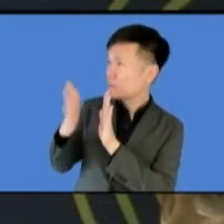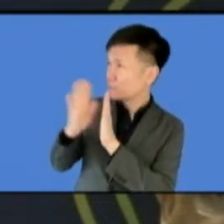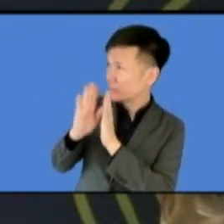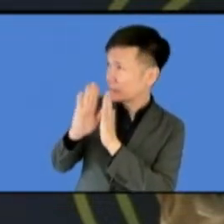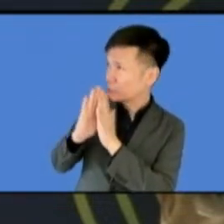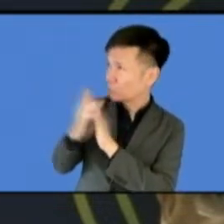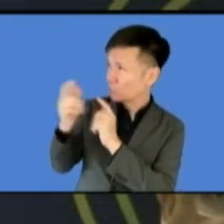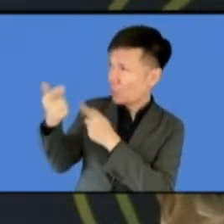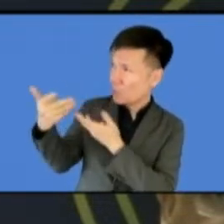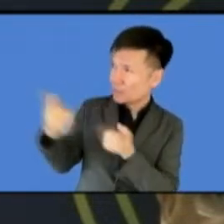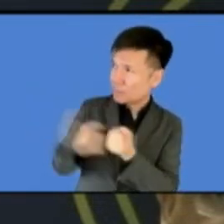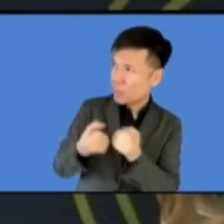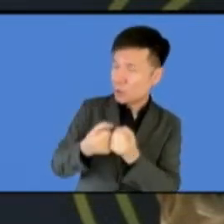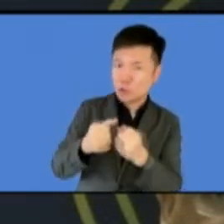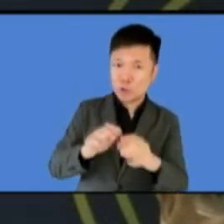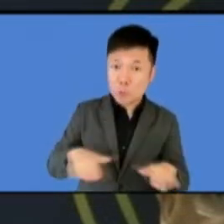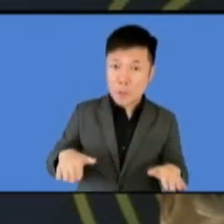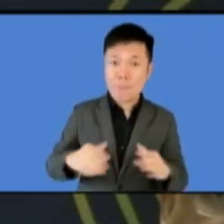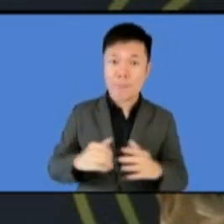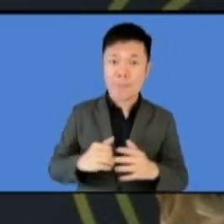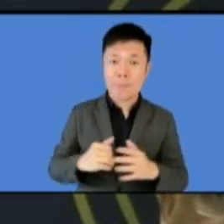of